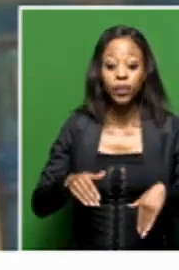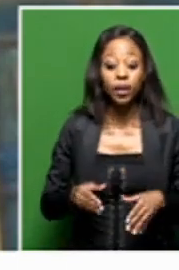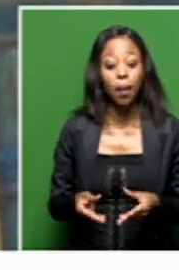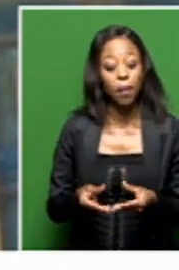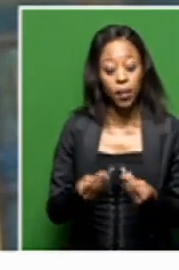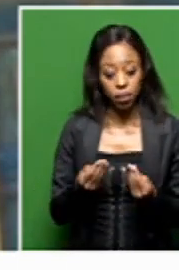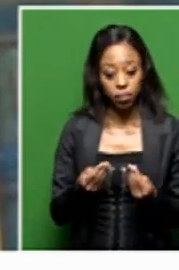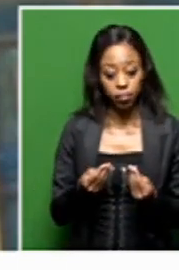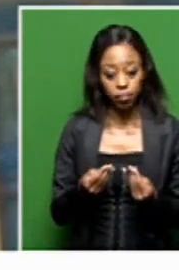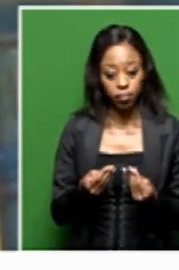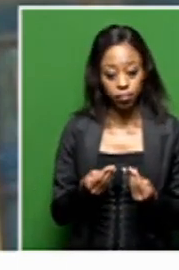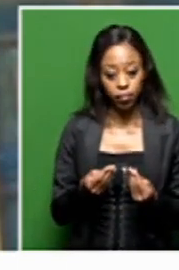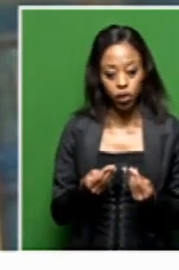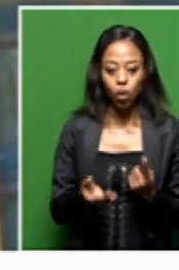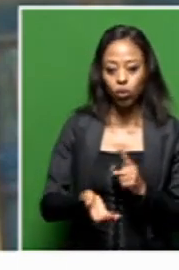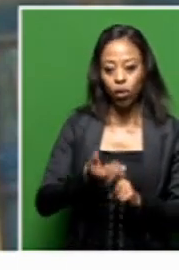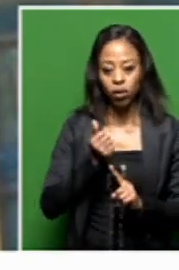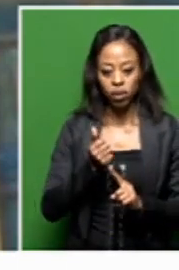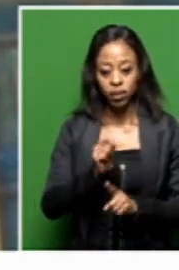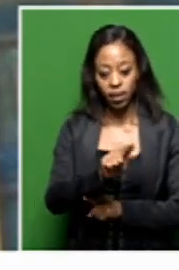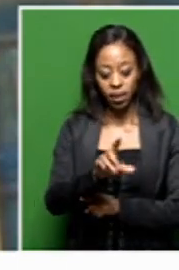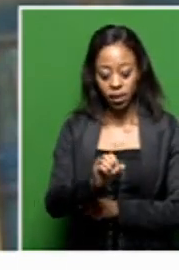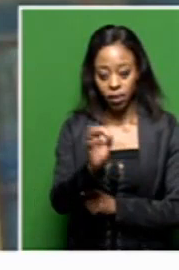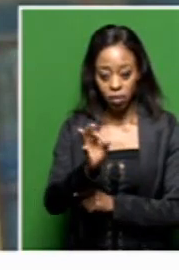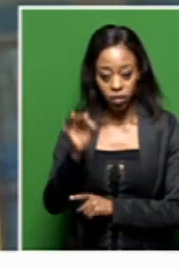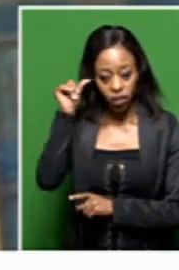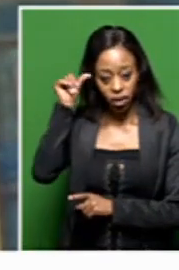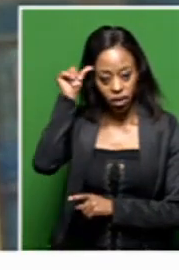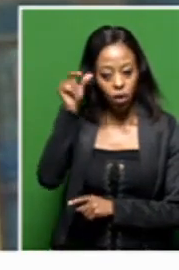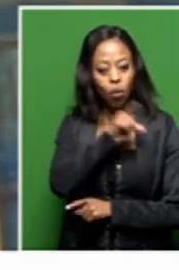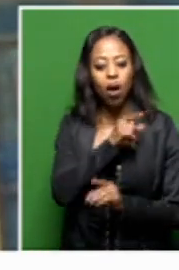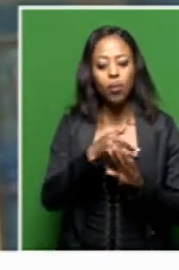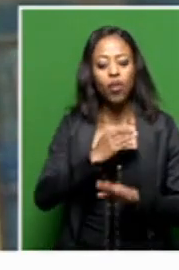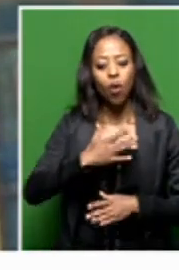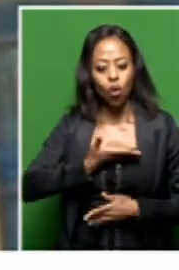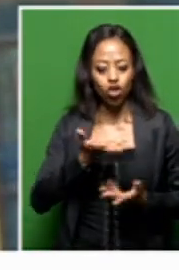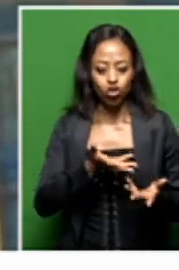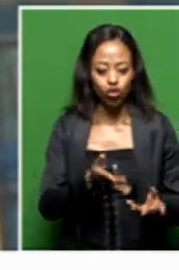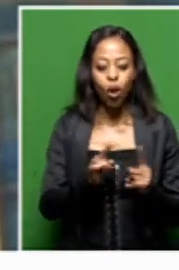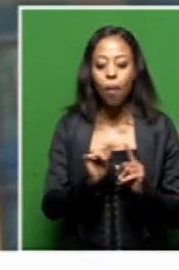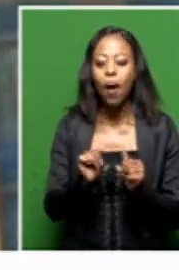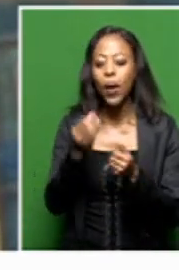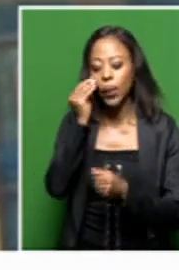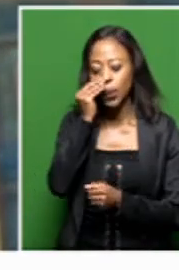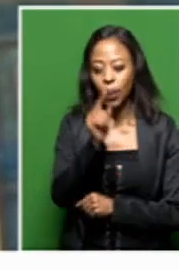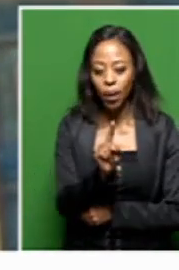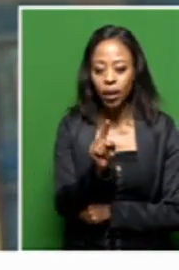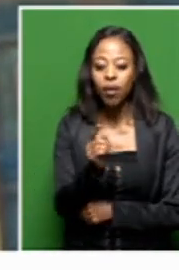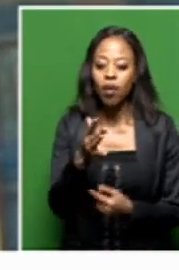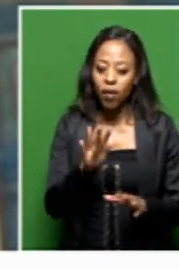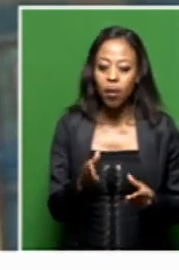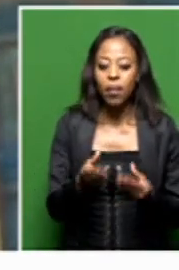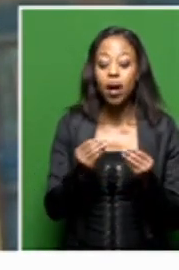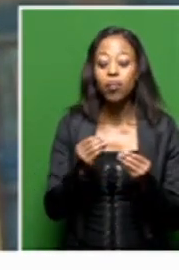managed to reach the 70% of adults that we would have liked to have reached by this time of the year, the good news is that we have reached